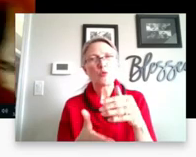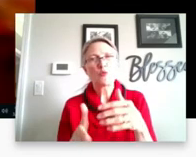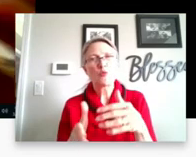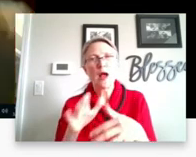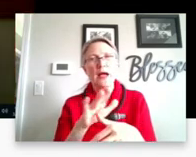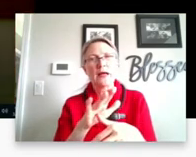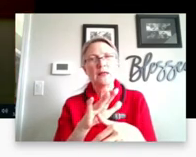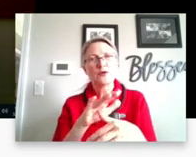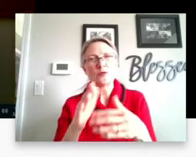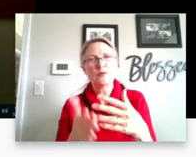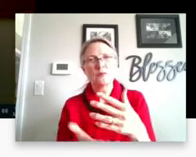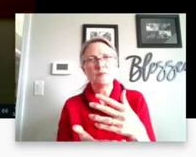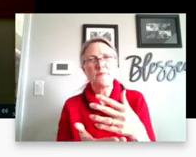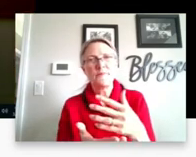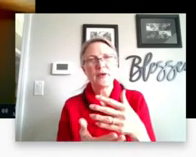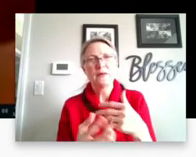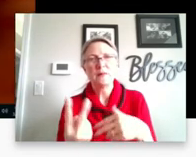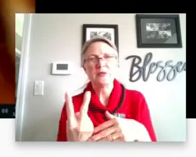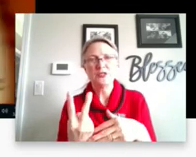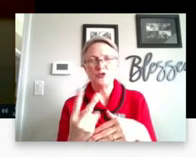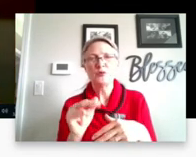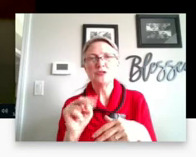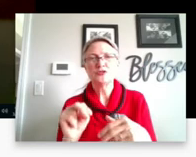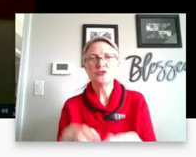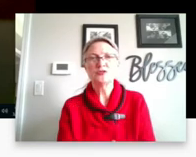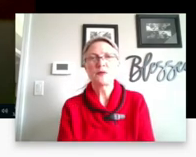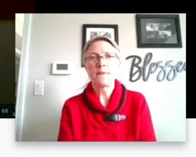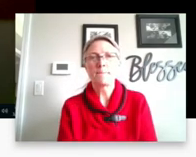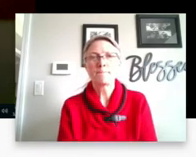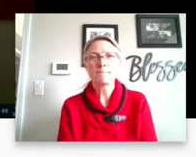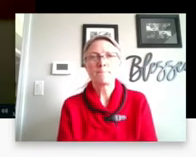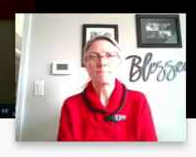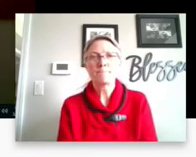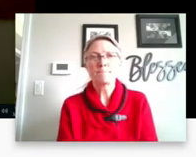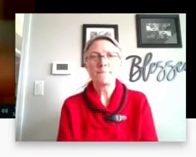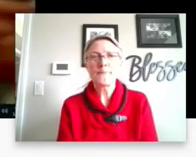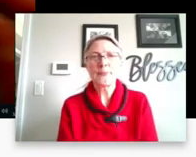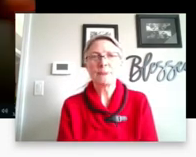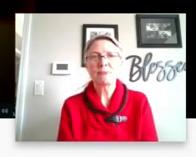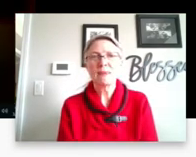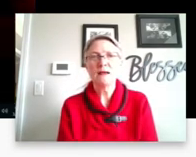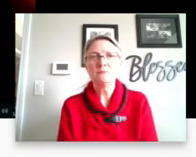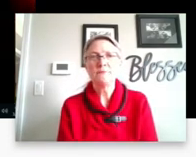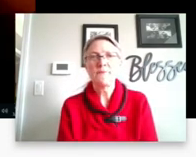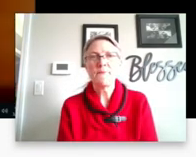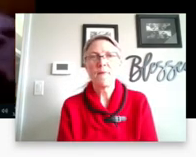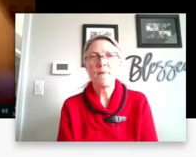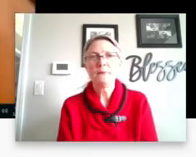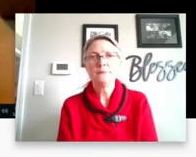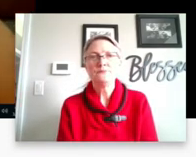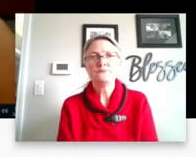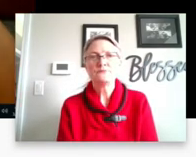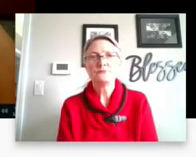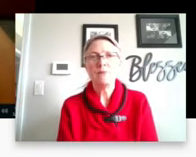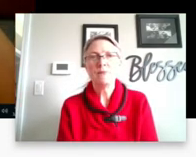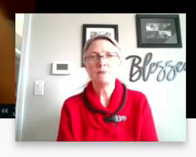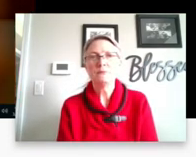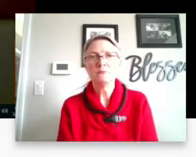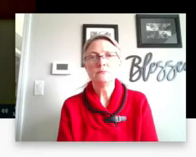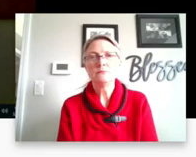to 2 inches for that one. So I'll make another tally mark in that 2 inch column. Here's